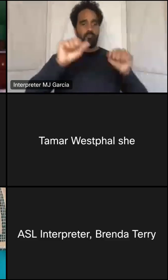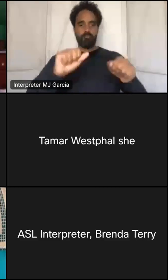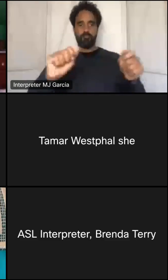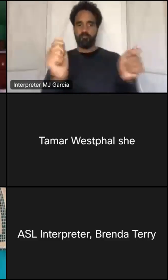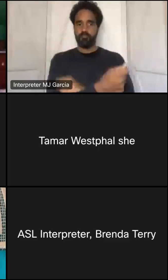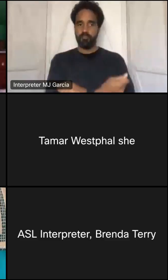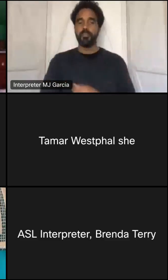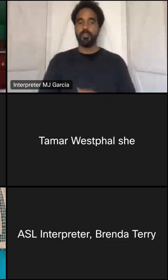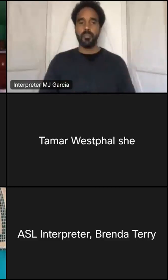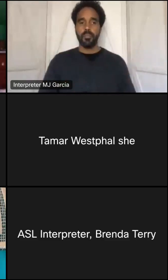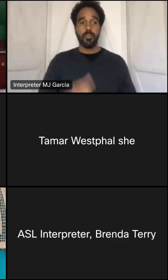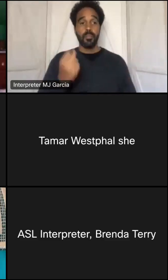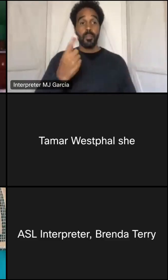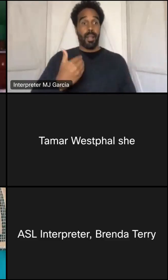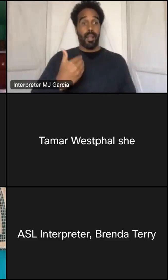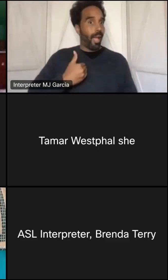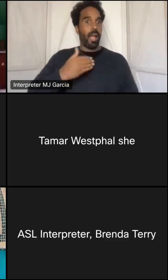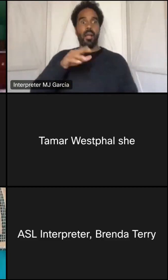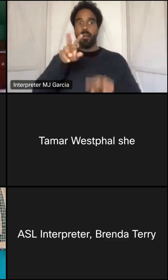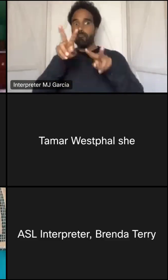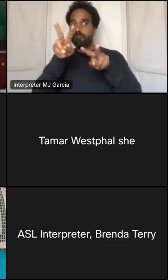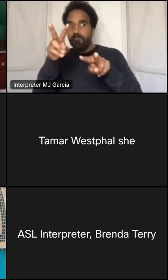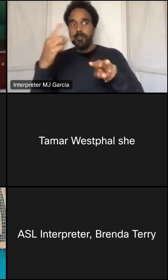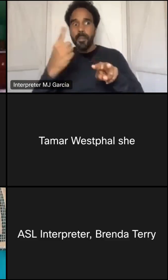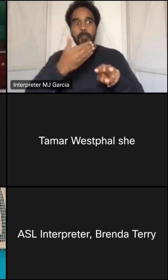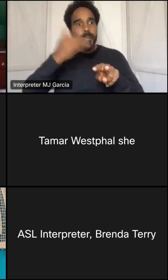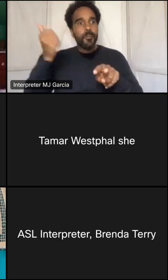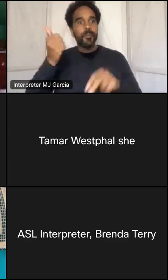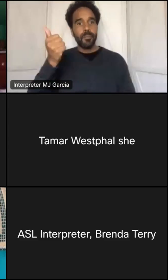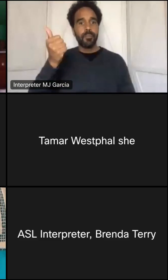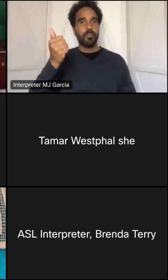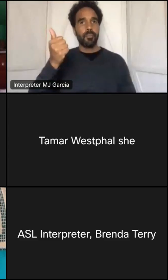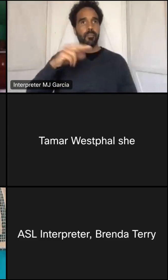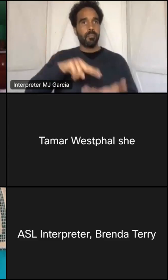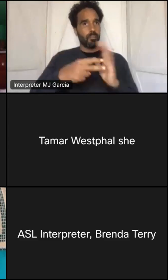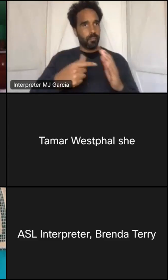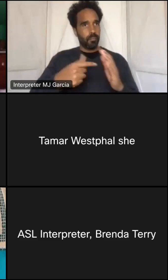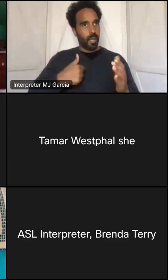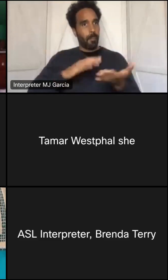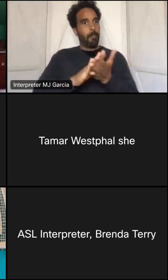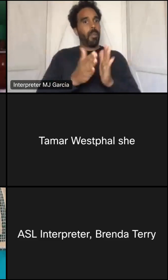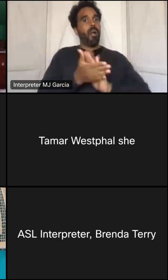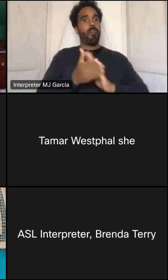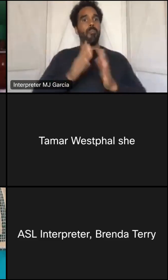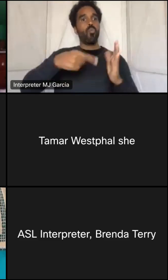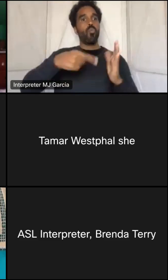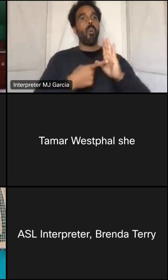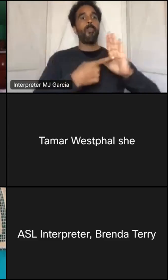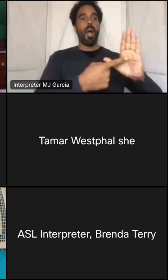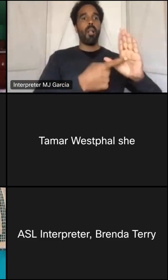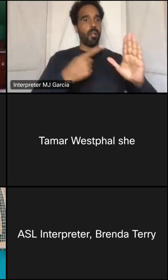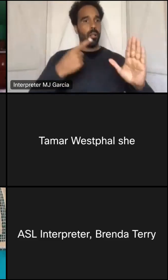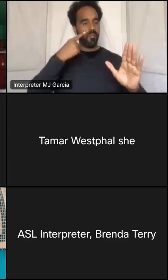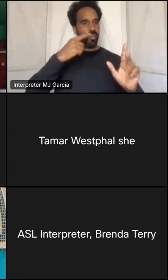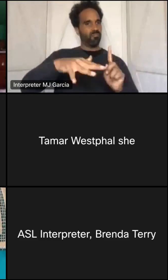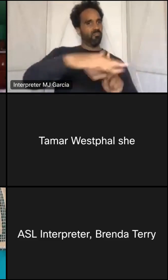there's something better out there. Just being that role model for everyone